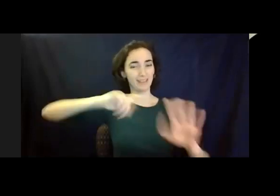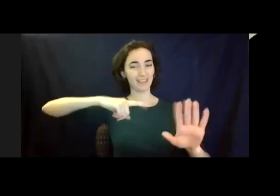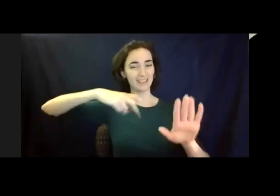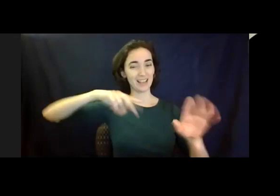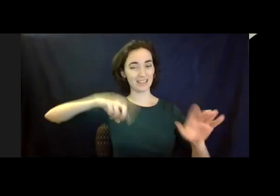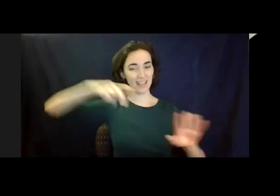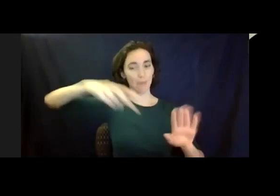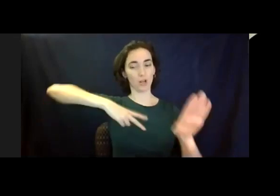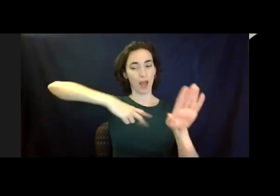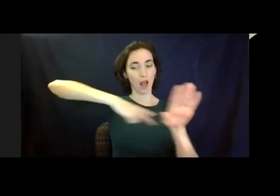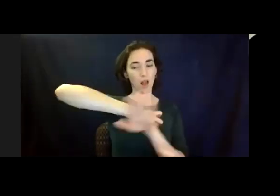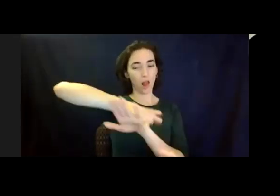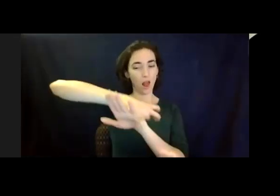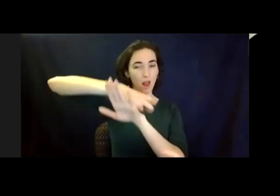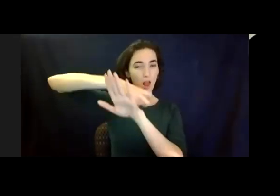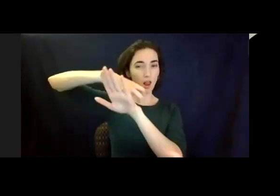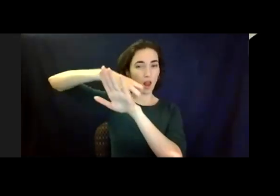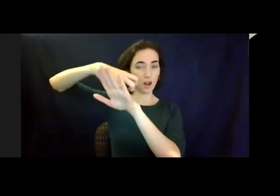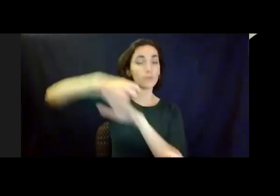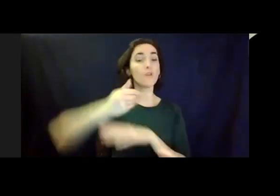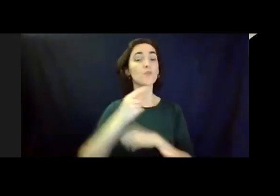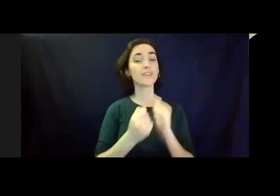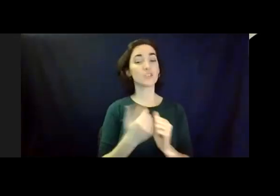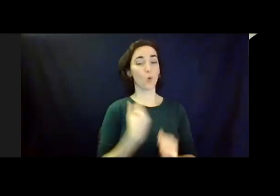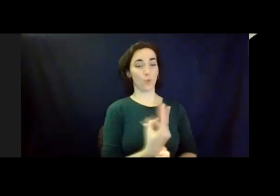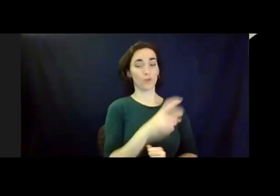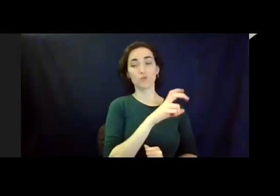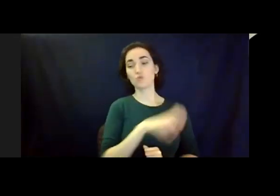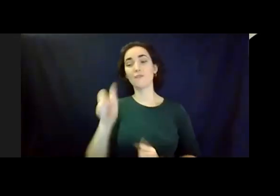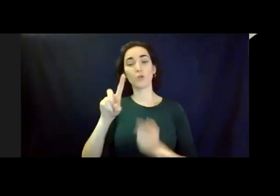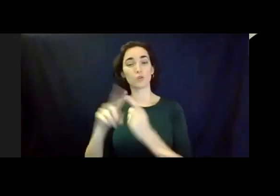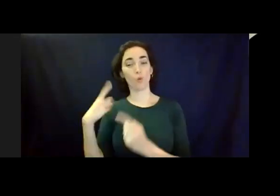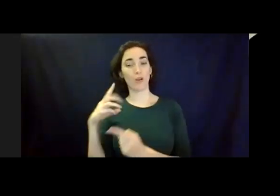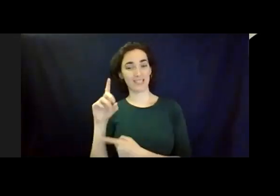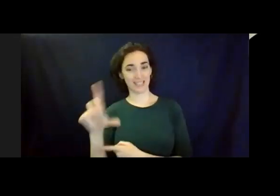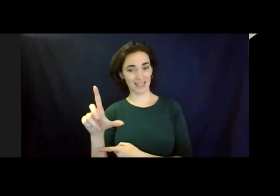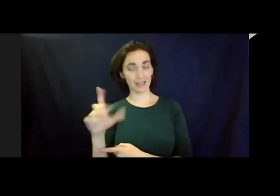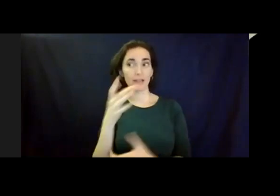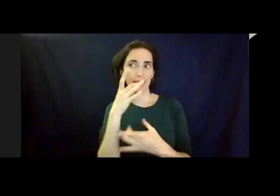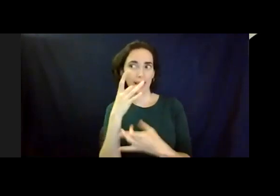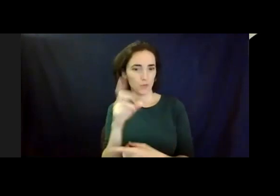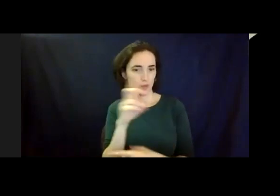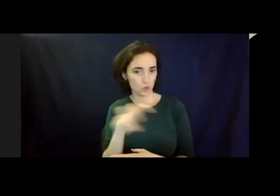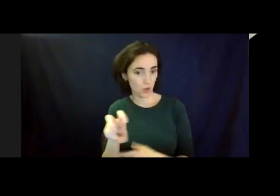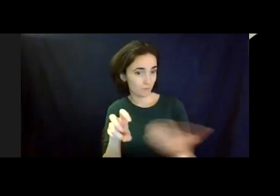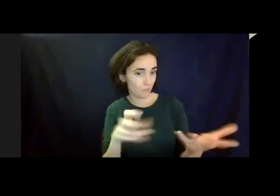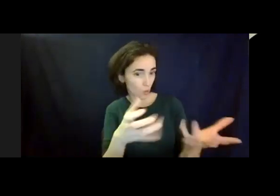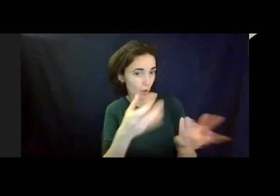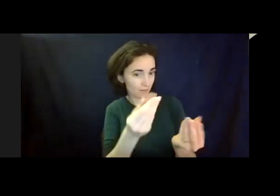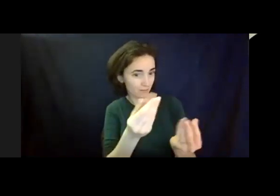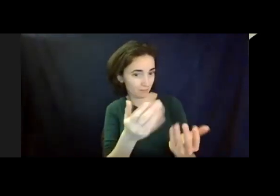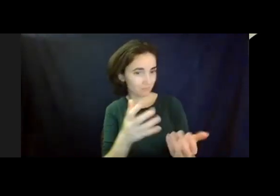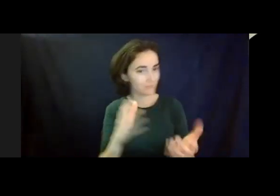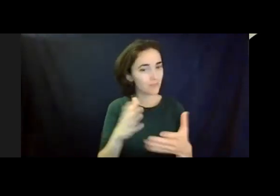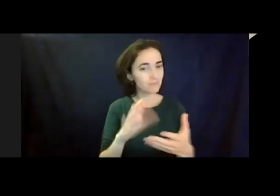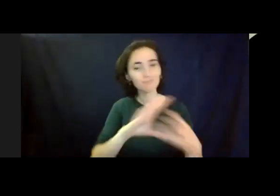I took a trip to the Capitol a few years ago to DC. It was a very interesting trip. So I don't know if you wanted to share about that